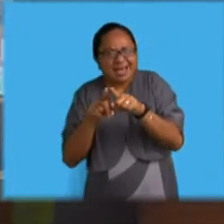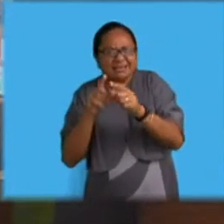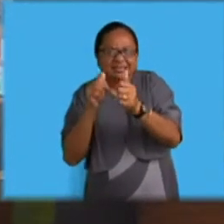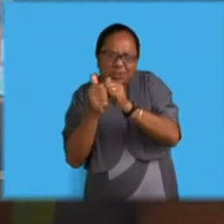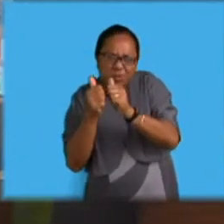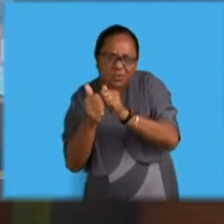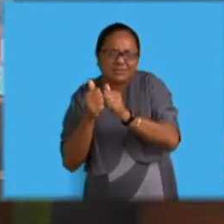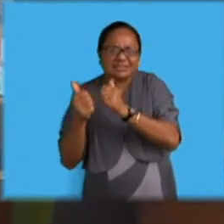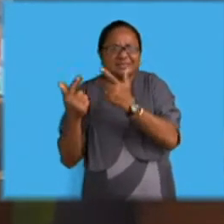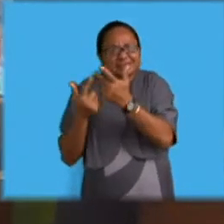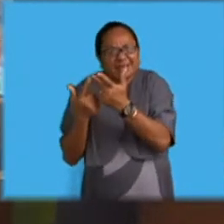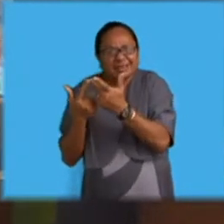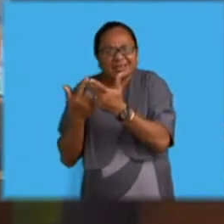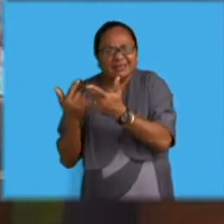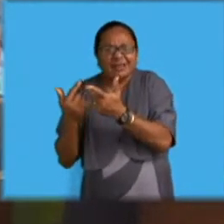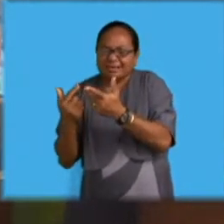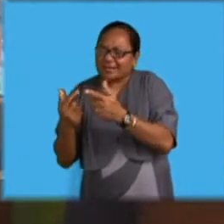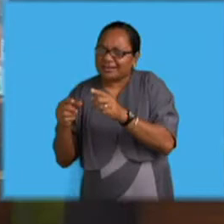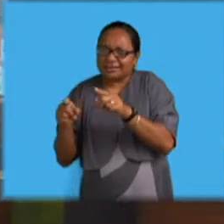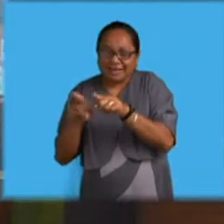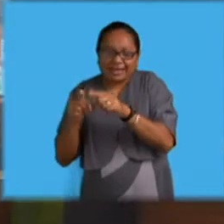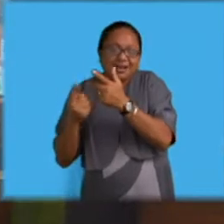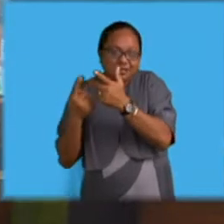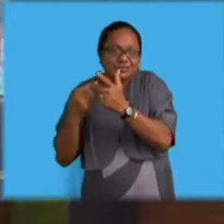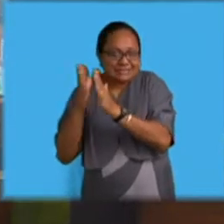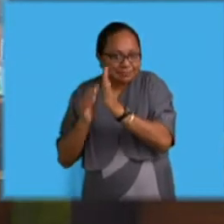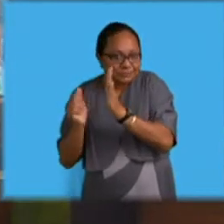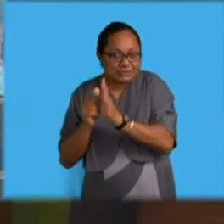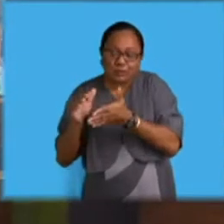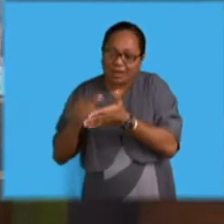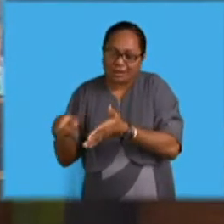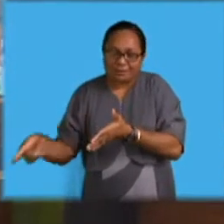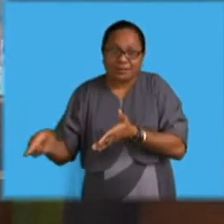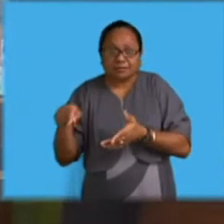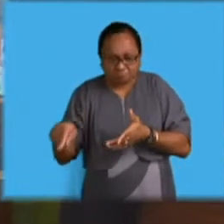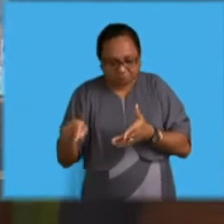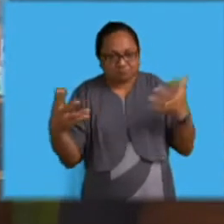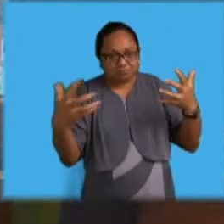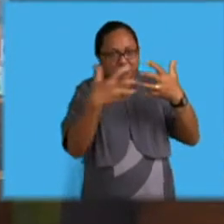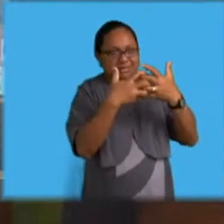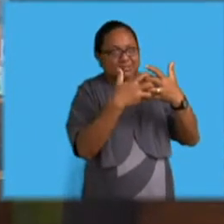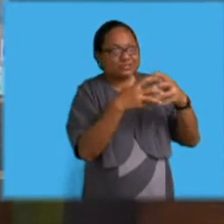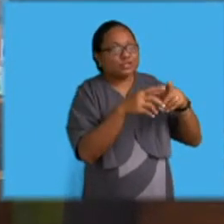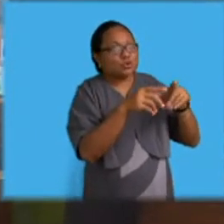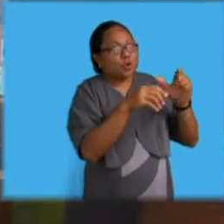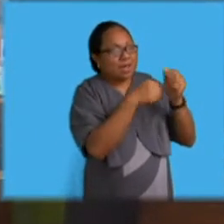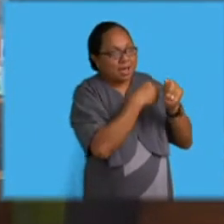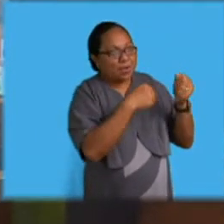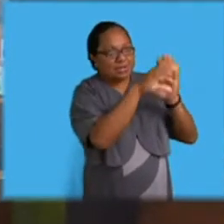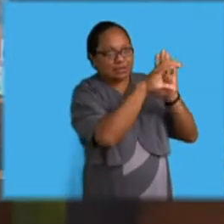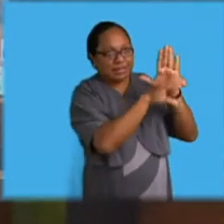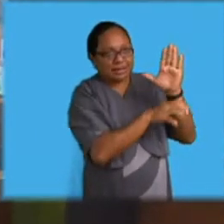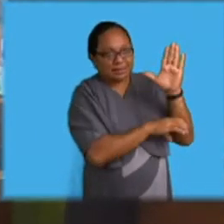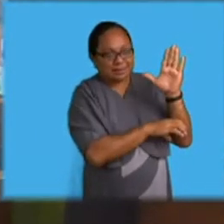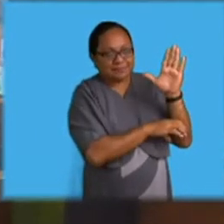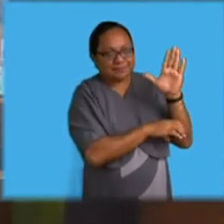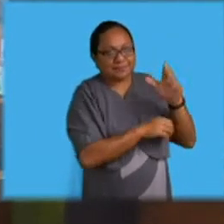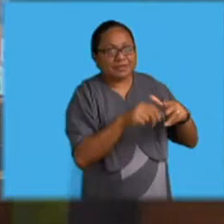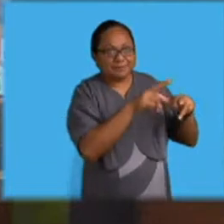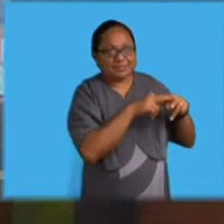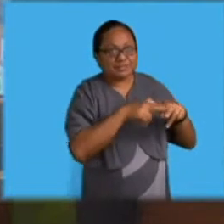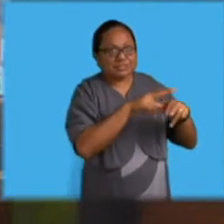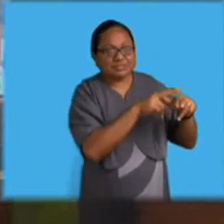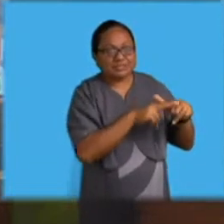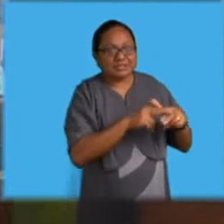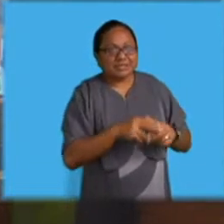this, Honourable Deputy Speaker, is well aligned with the philosophy of education in Fiji and the national curriculum framework, which places the child at the